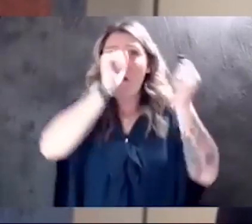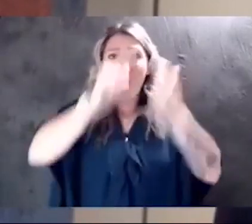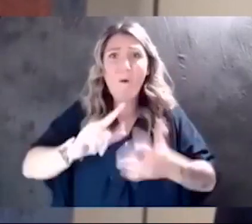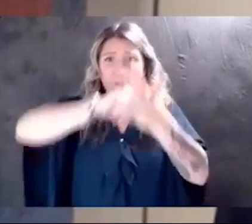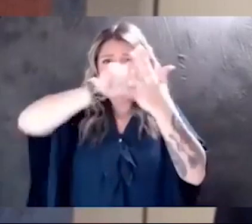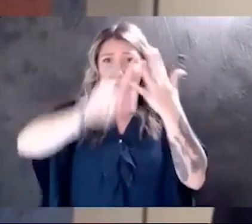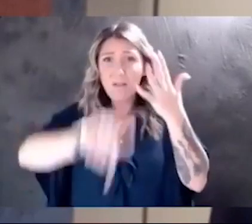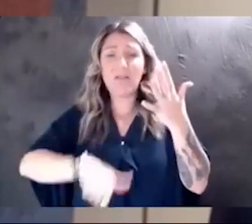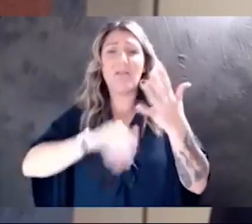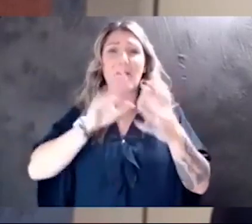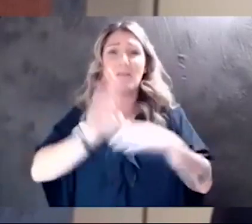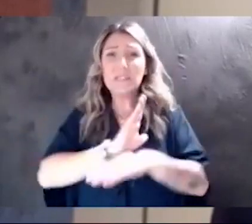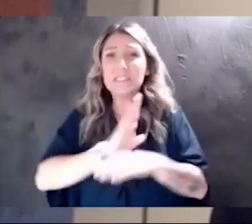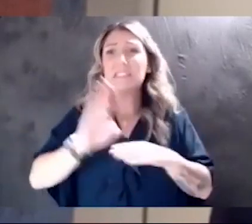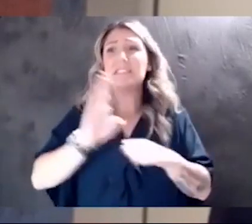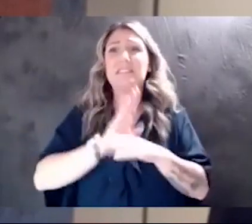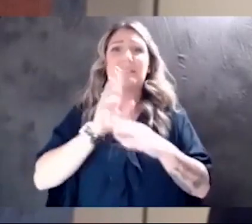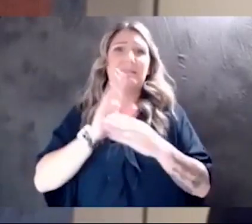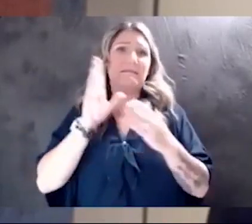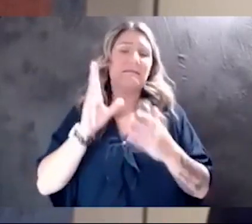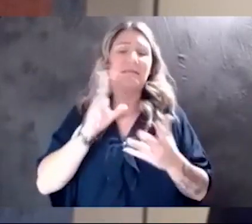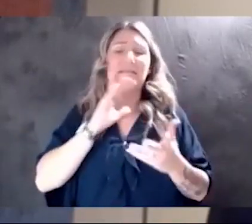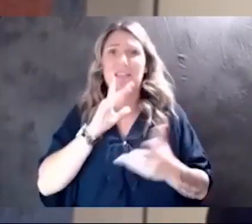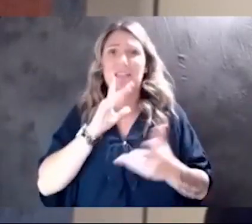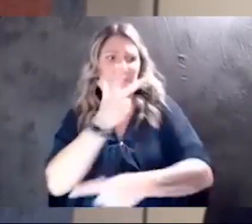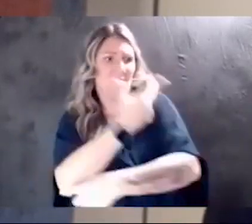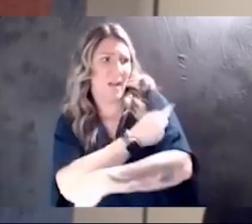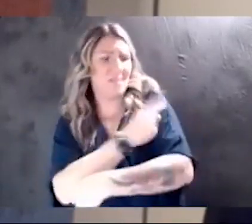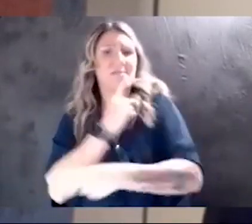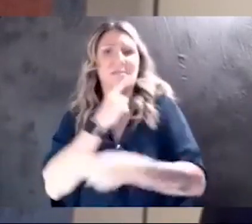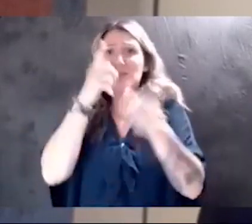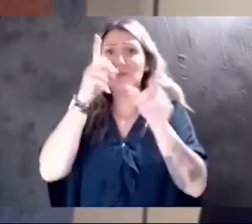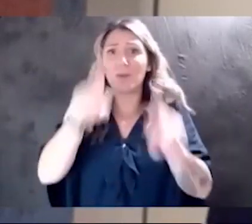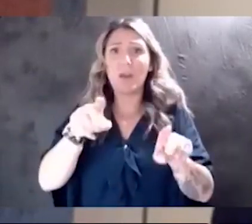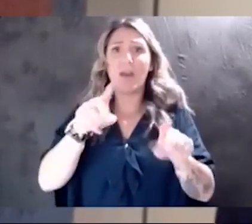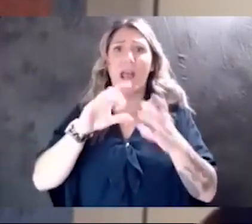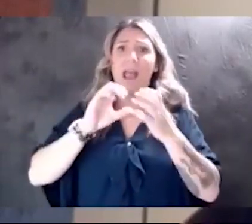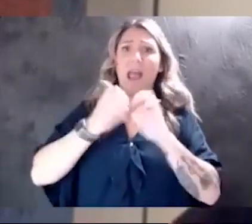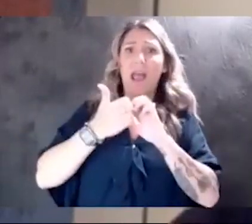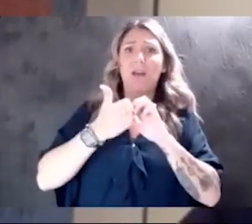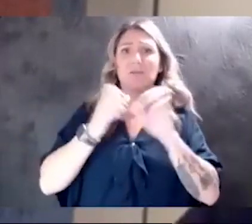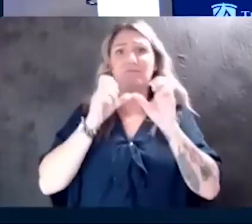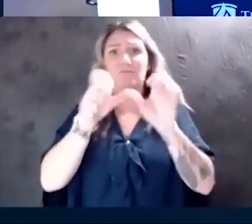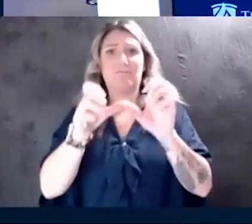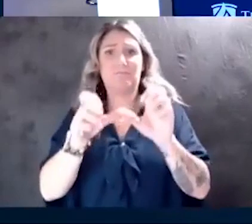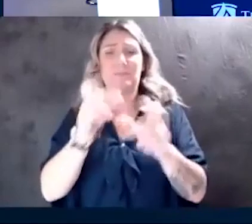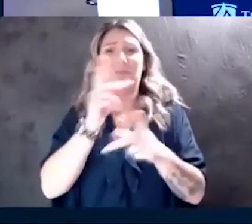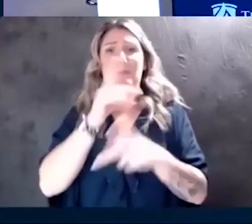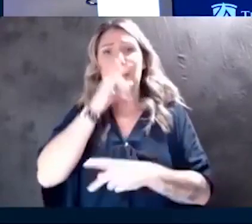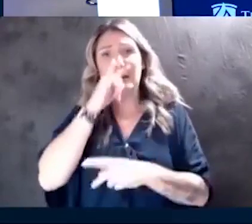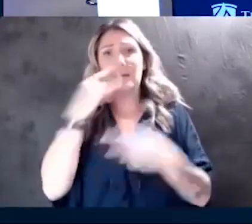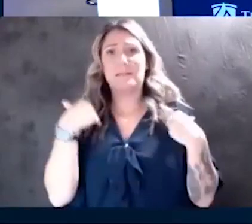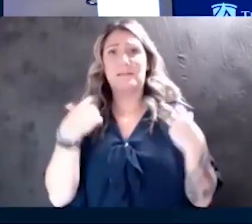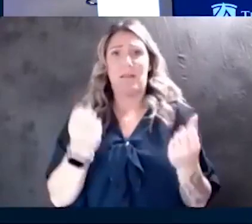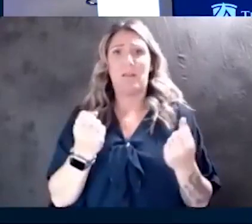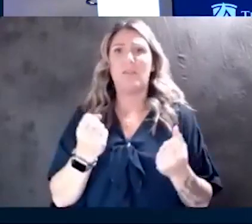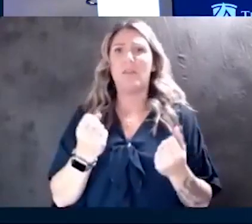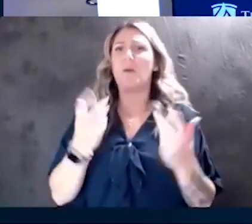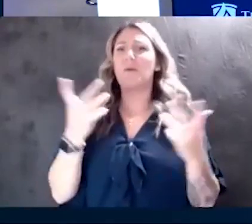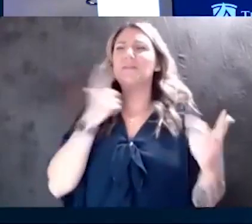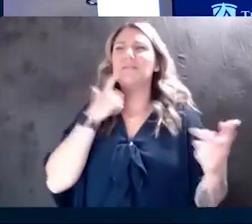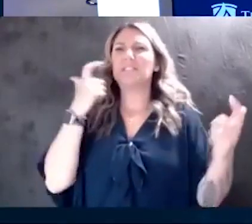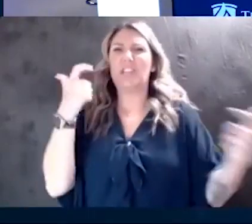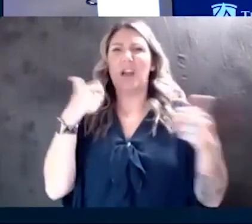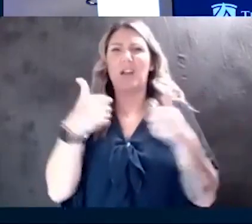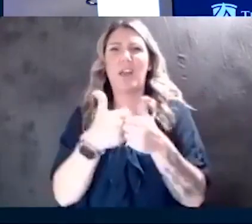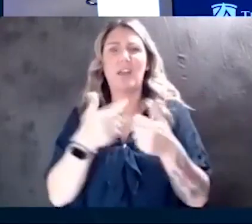entities agree with that. Vaccination is our number one way to keep our kids healthy. I was going to ask you what the biggest challenge is heading into the school year. I